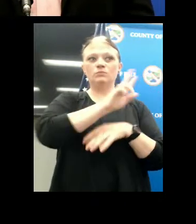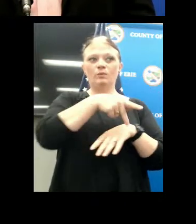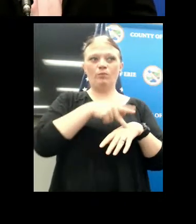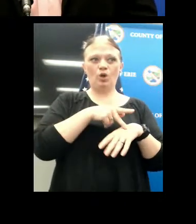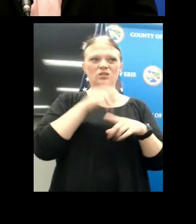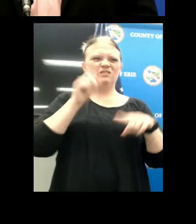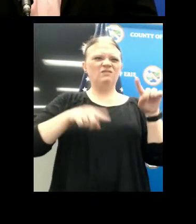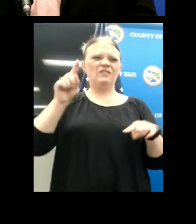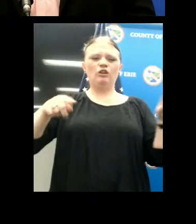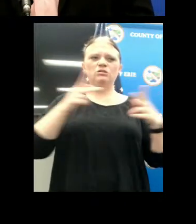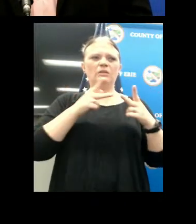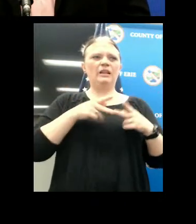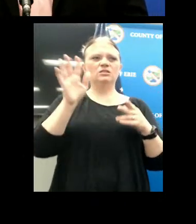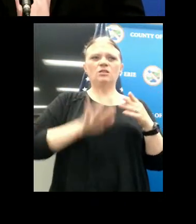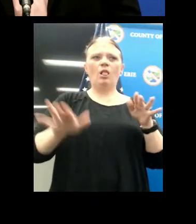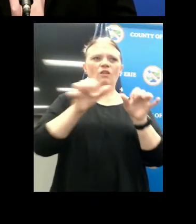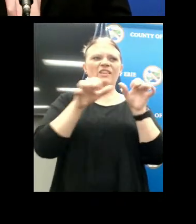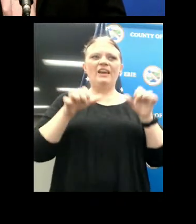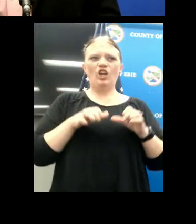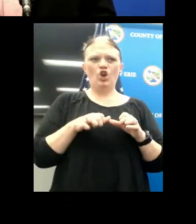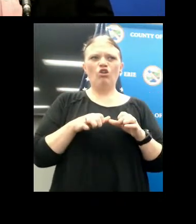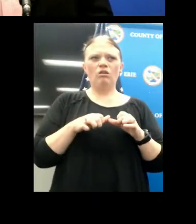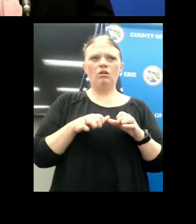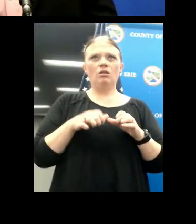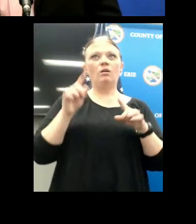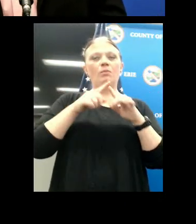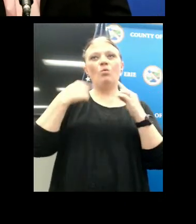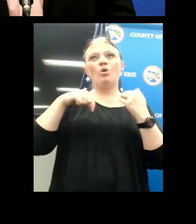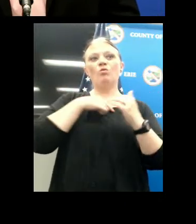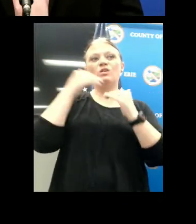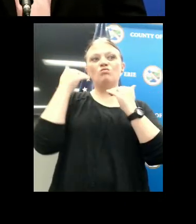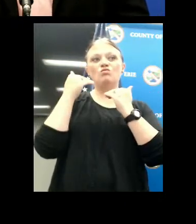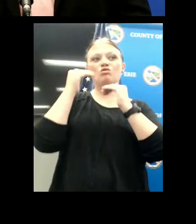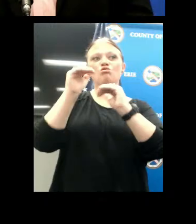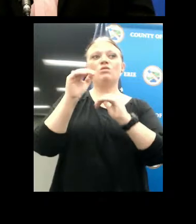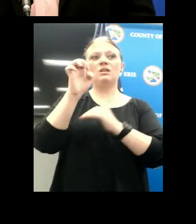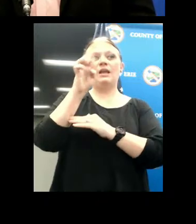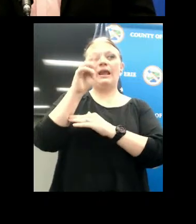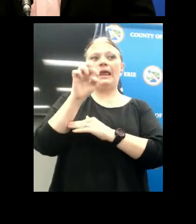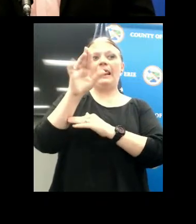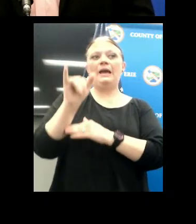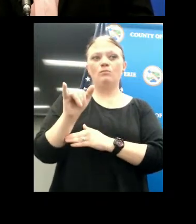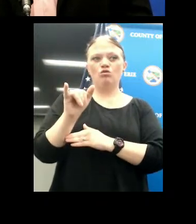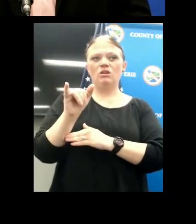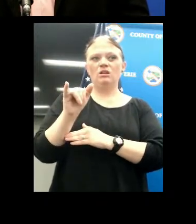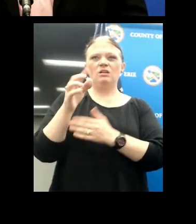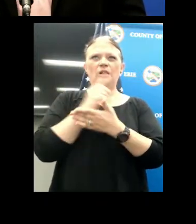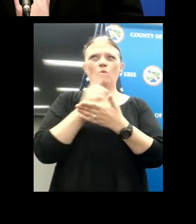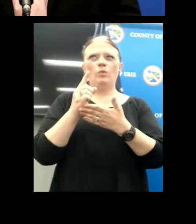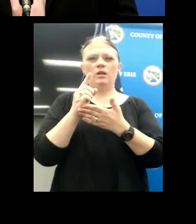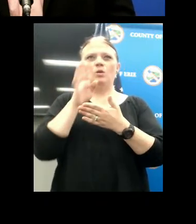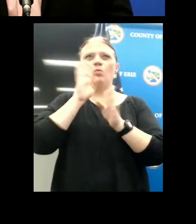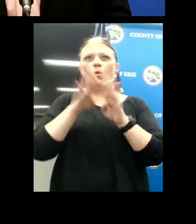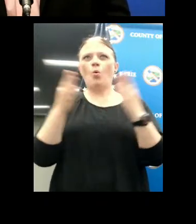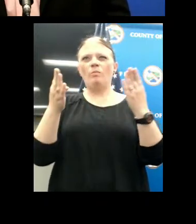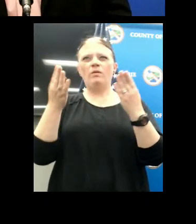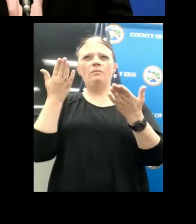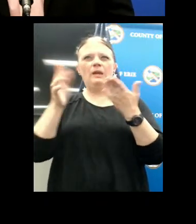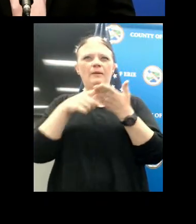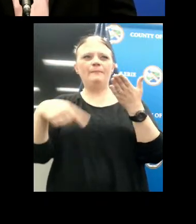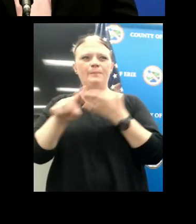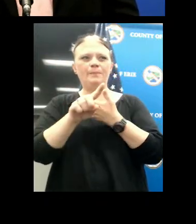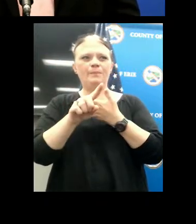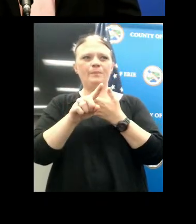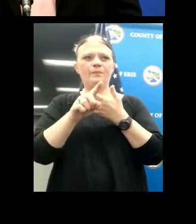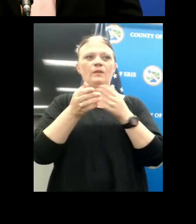parks, various sites throughout the area, and we're actually restriping at Emery in the next week or so, so Emery will be back open as well.